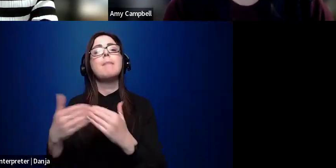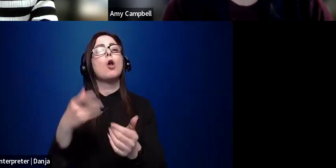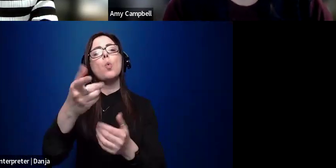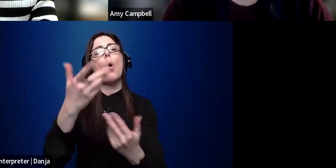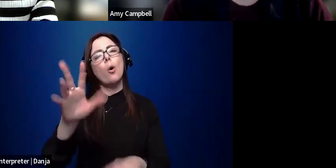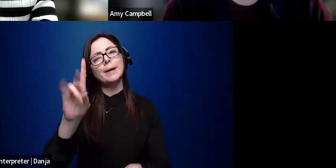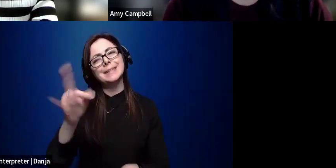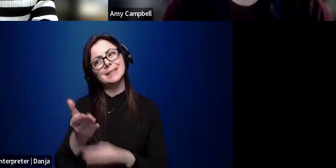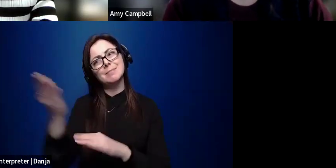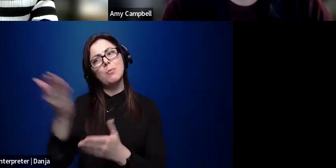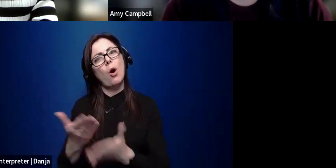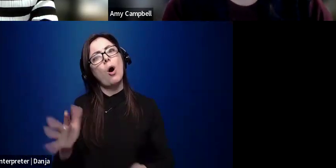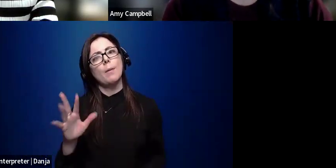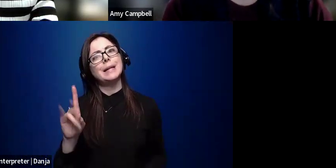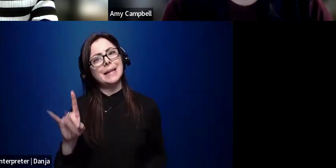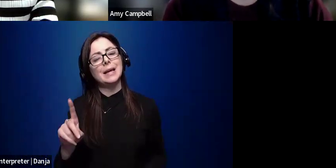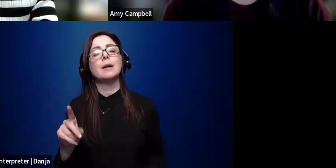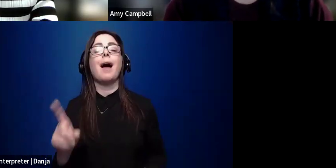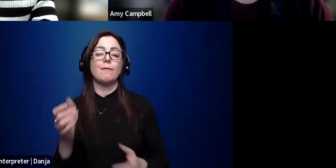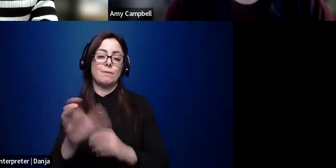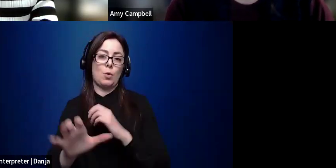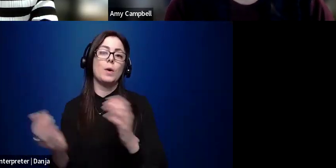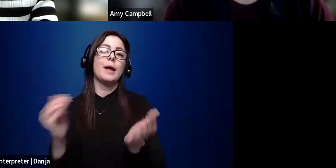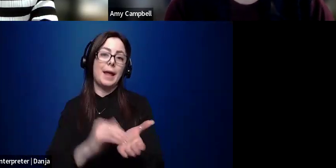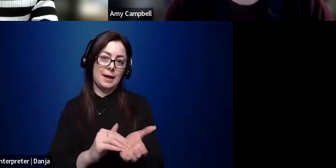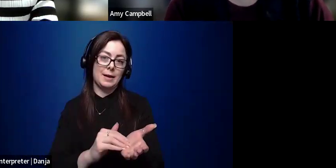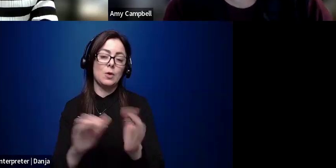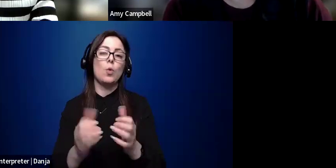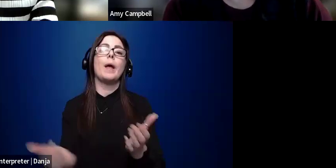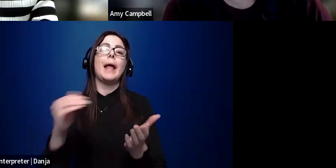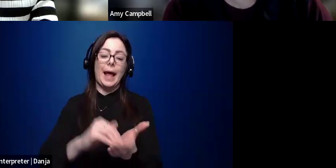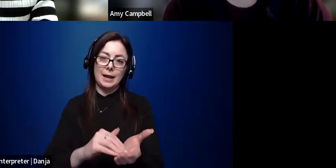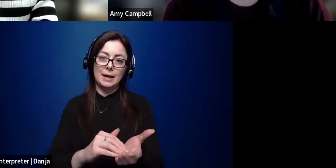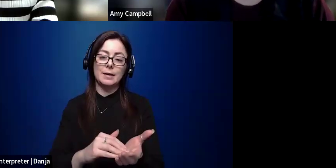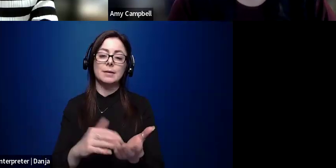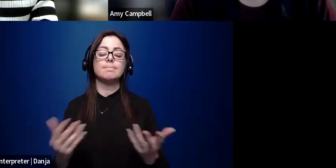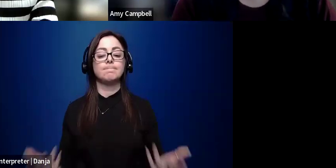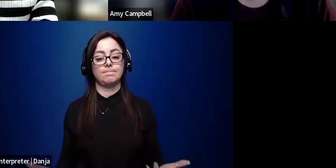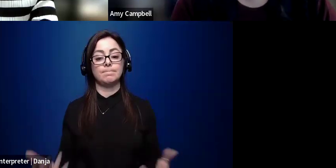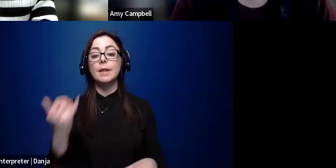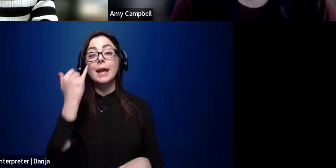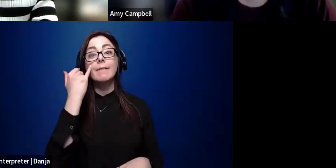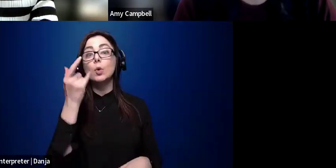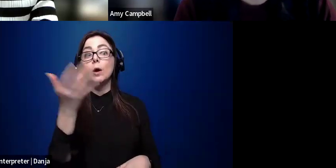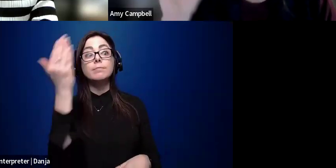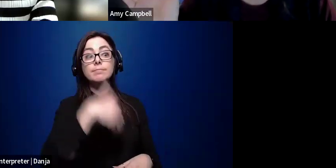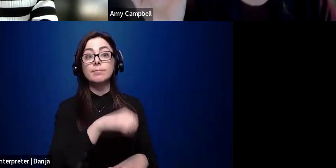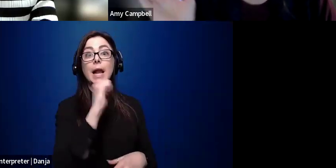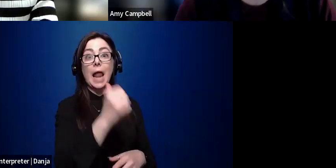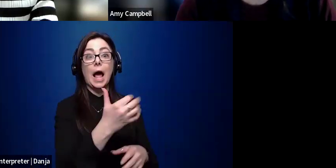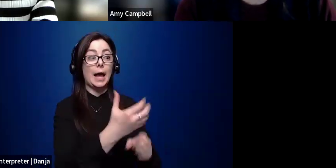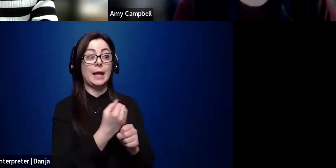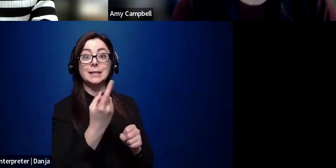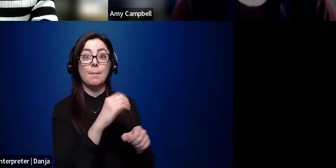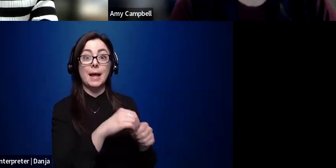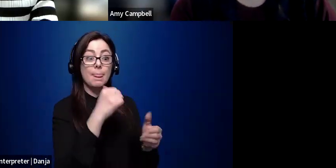And that's where you start to lose people, is if they don't get a letter in the mail, they don't remember a deadline. I do that